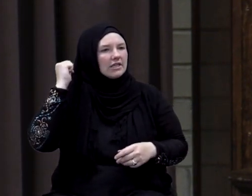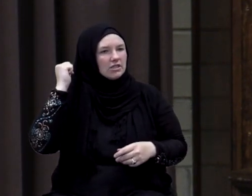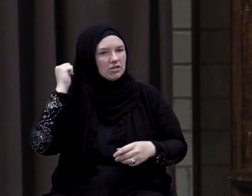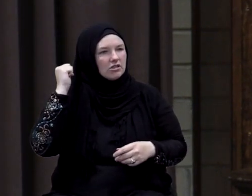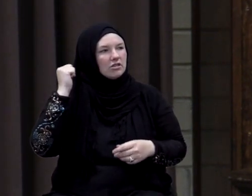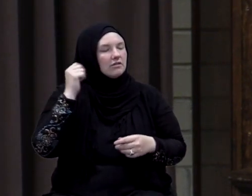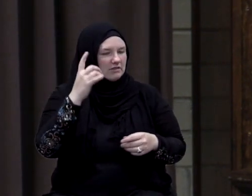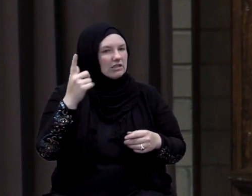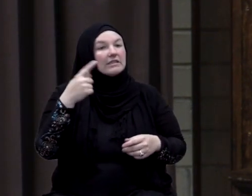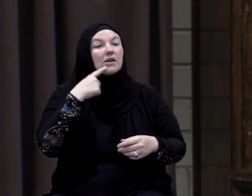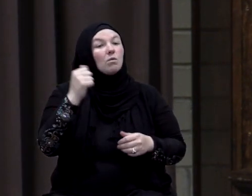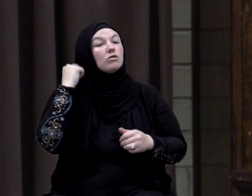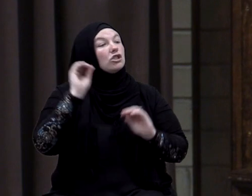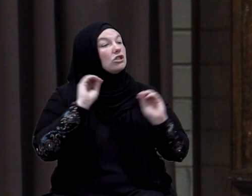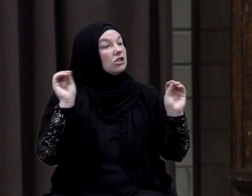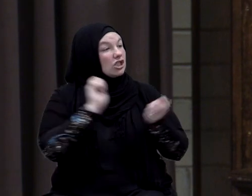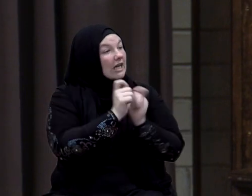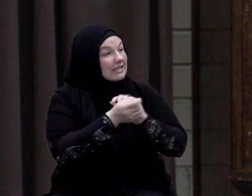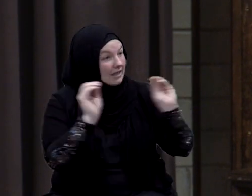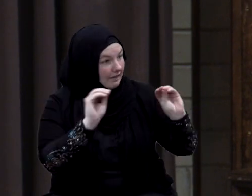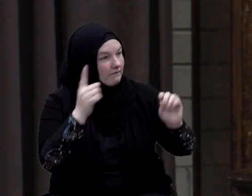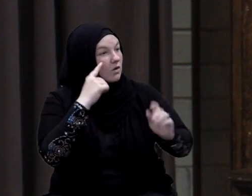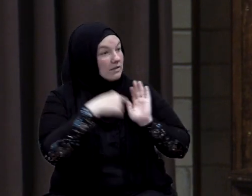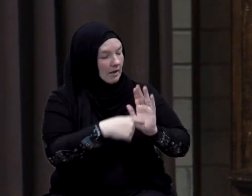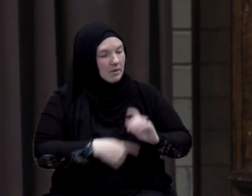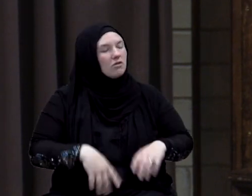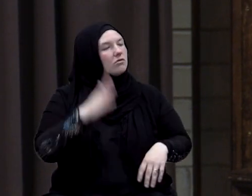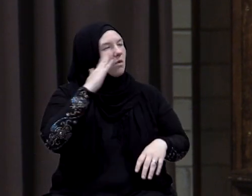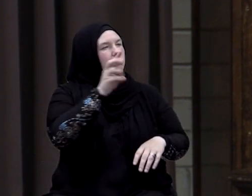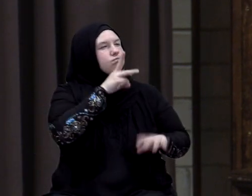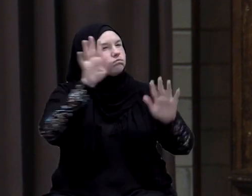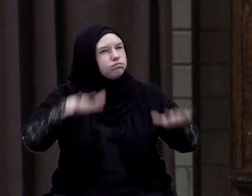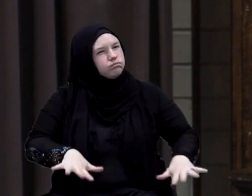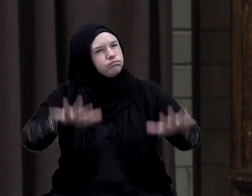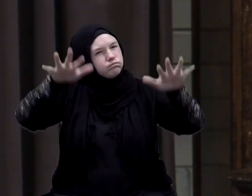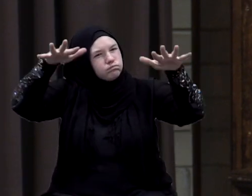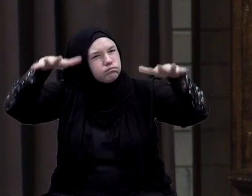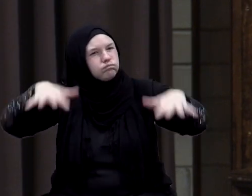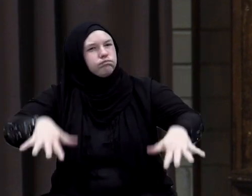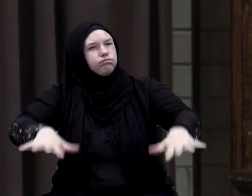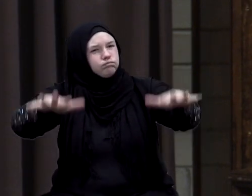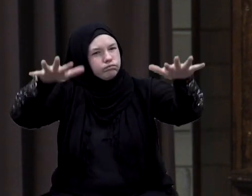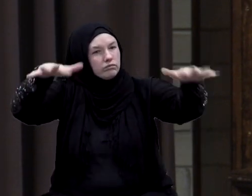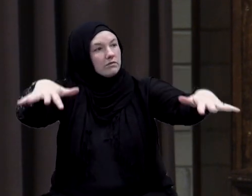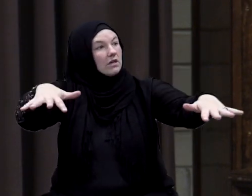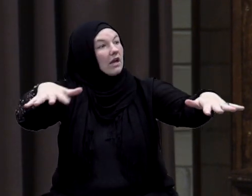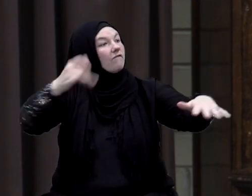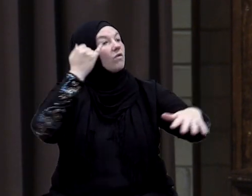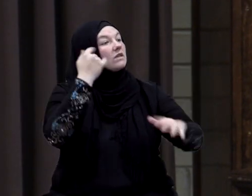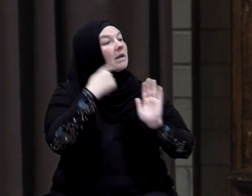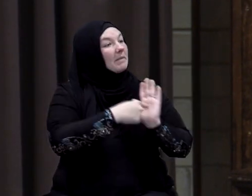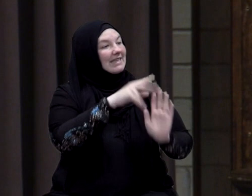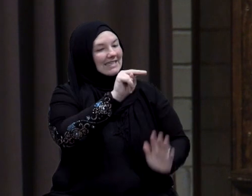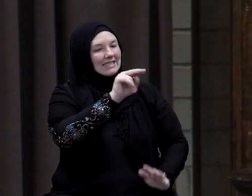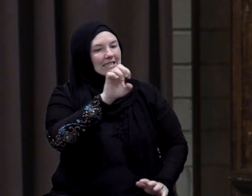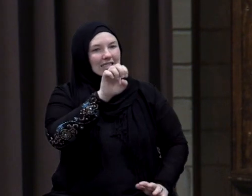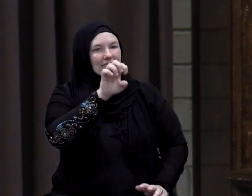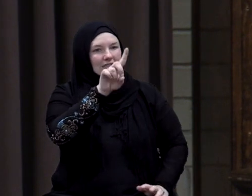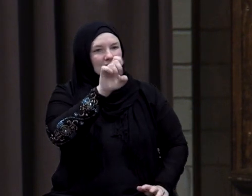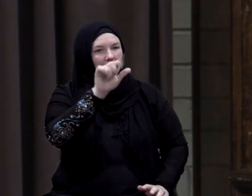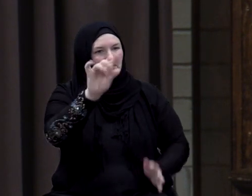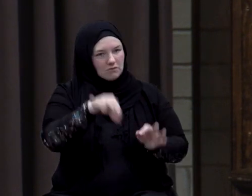in an ocean. Allah. Say la ilaha illallah. This is